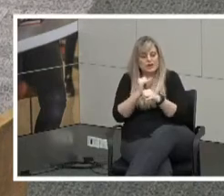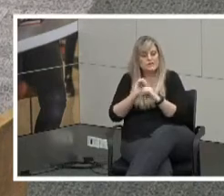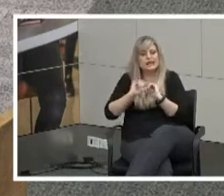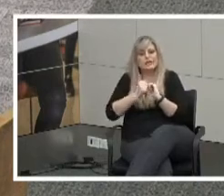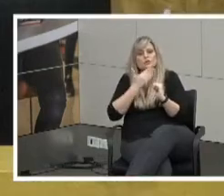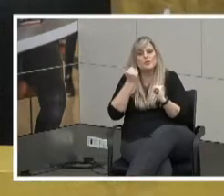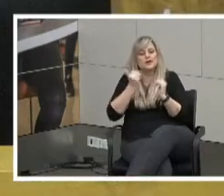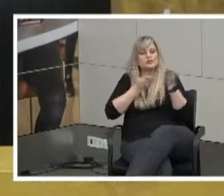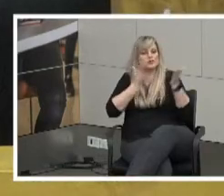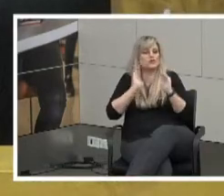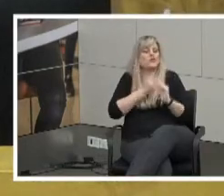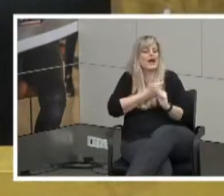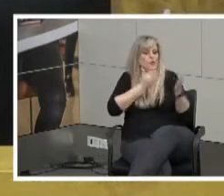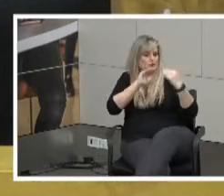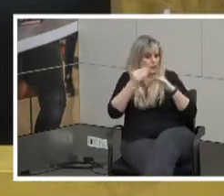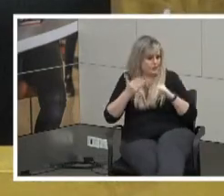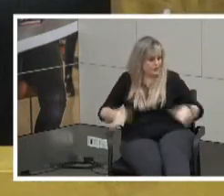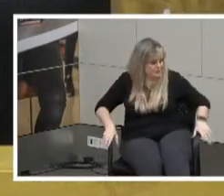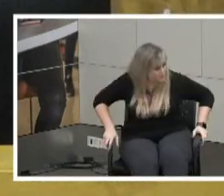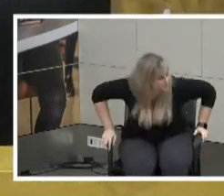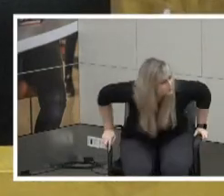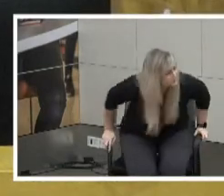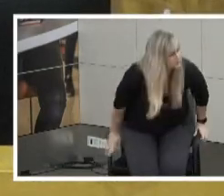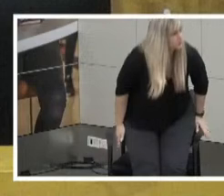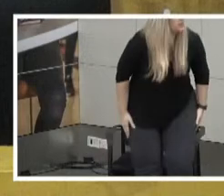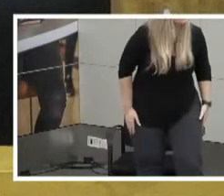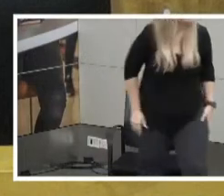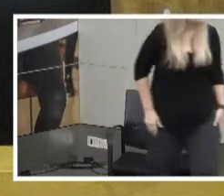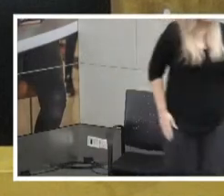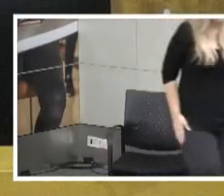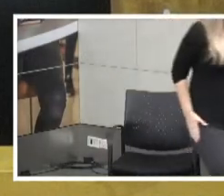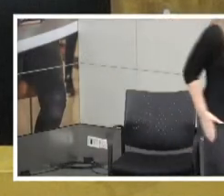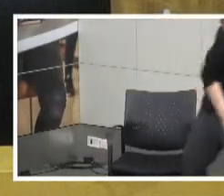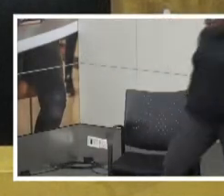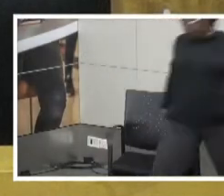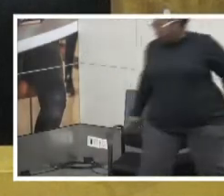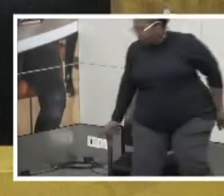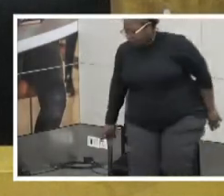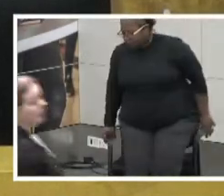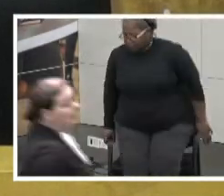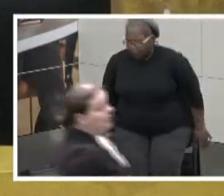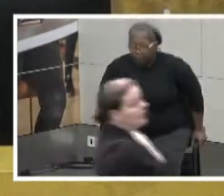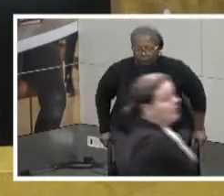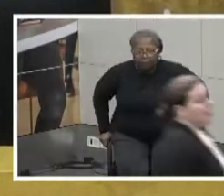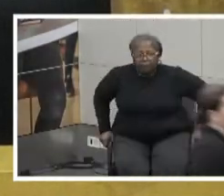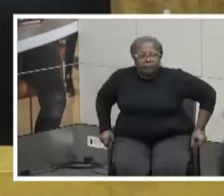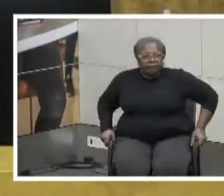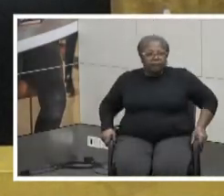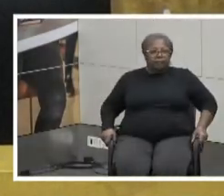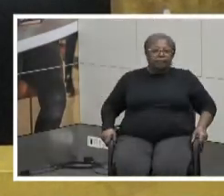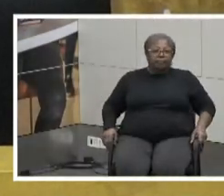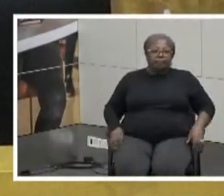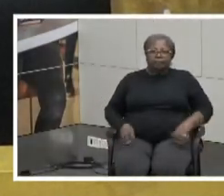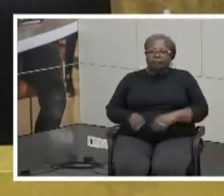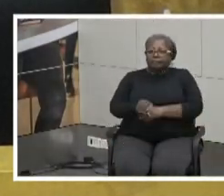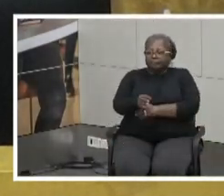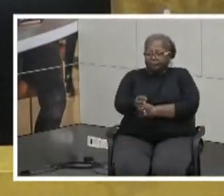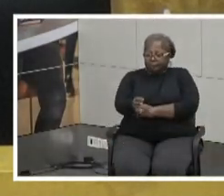communities thank you Miss Marsh Marna Marsh yes